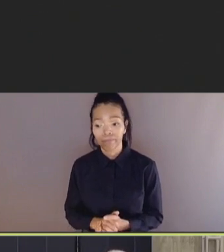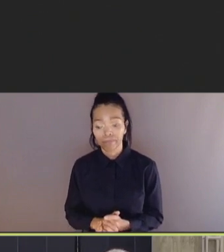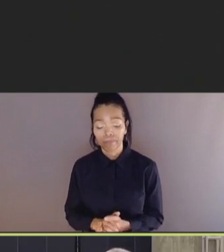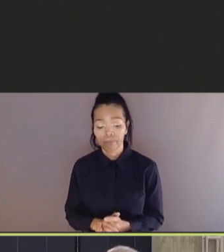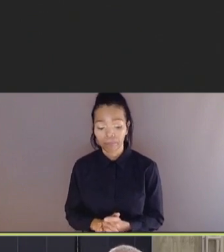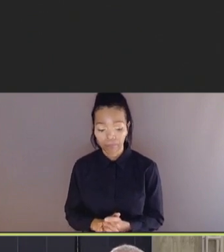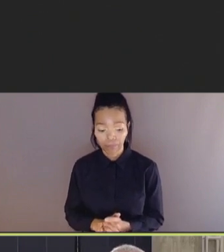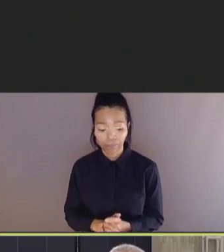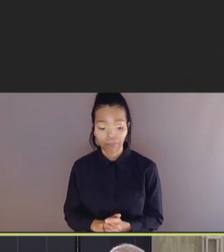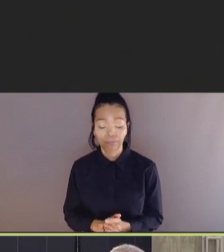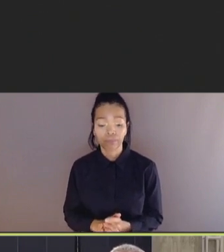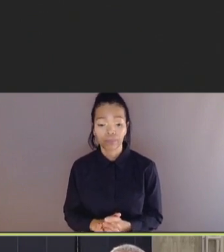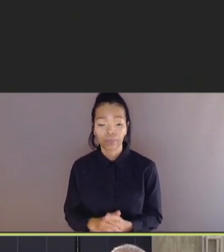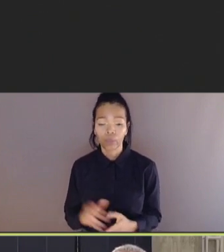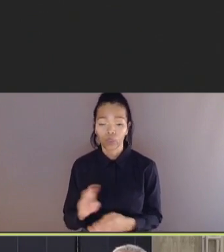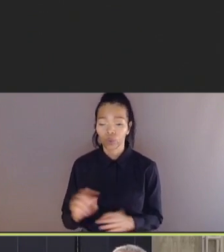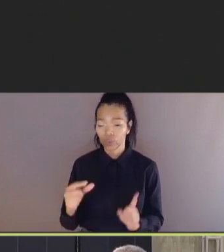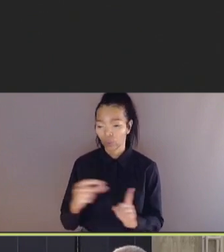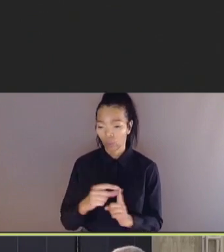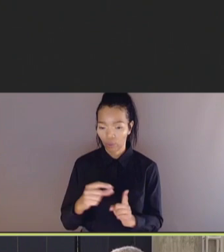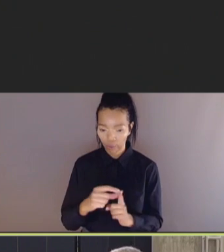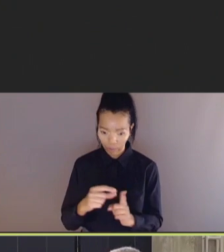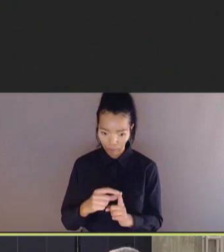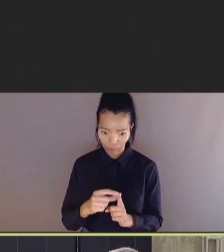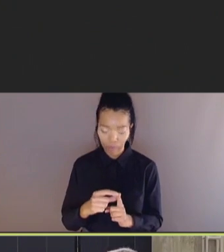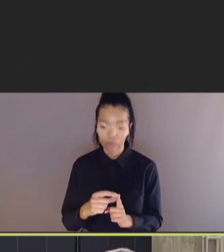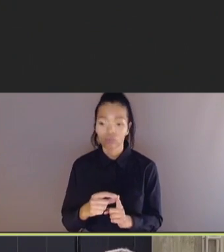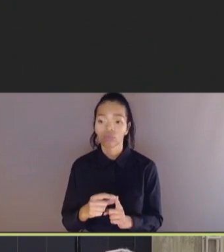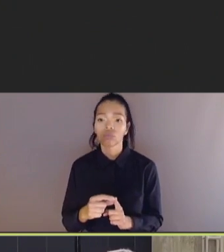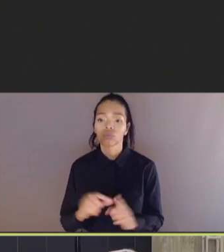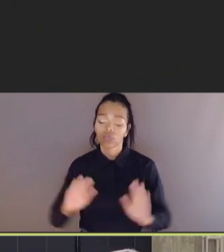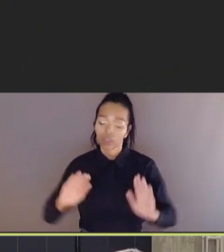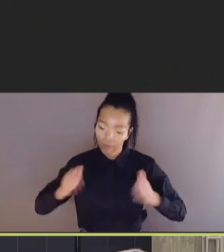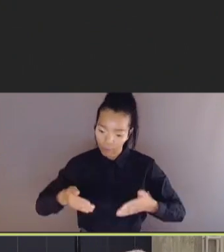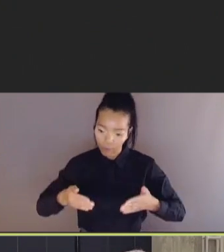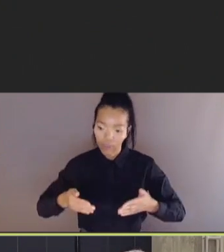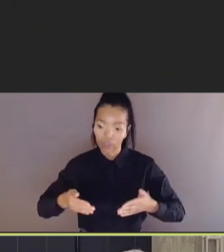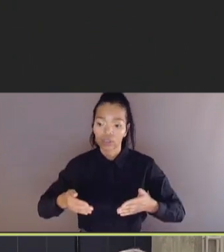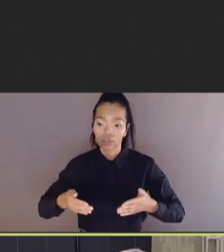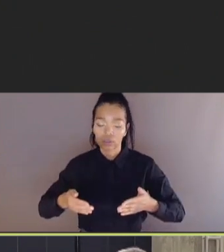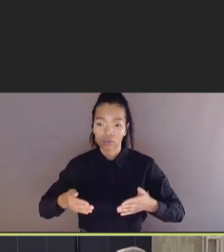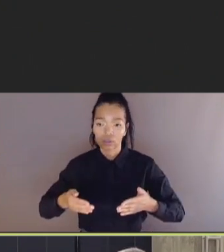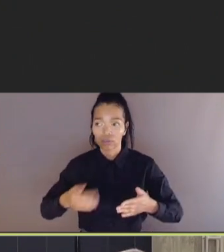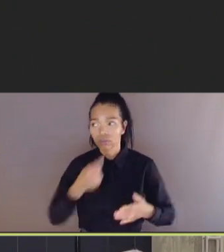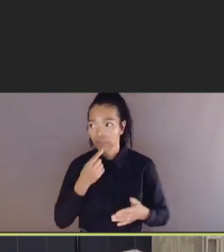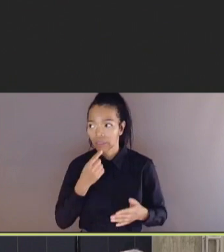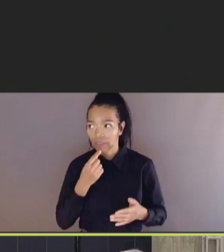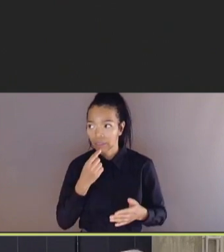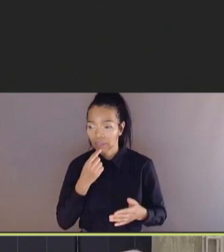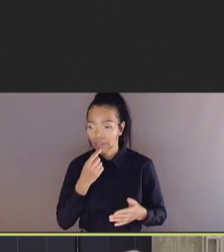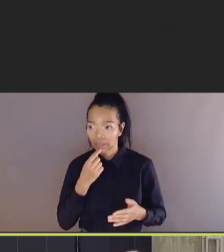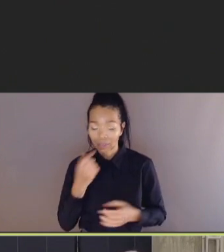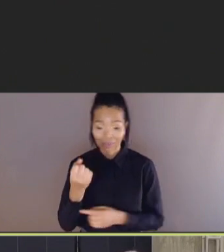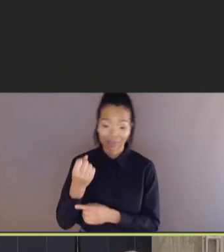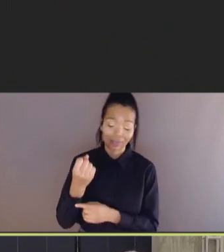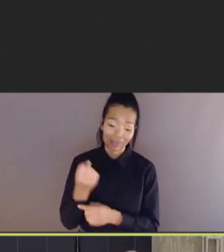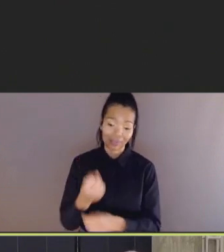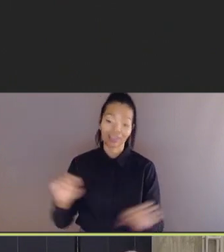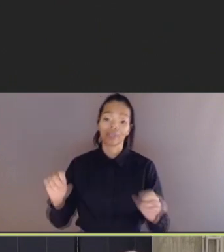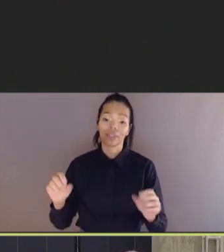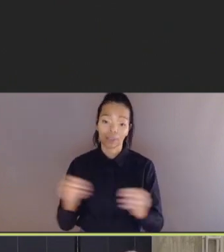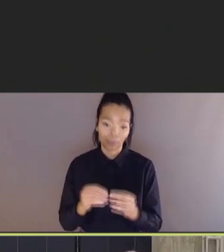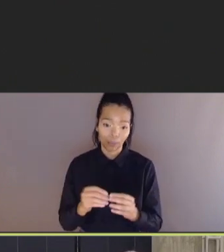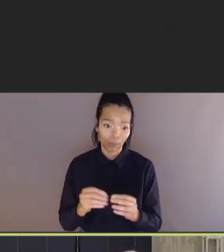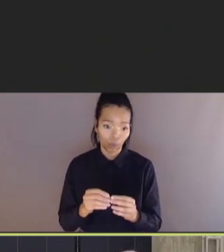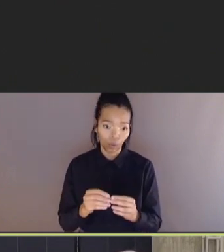a word that just focuses future, making safety bigger, is that I don't want us to minimize